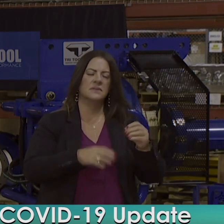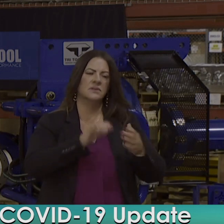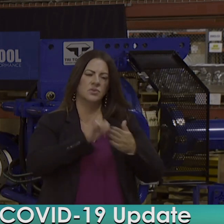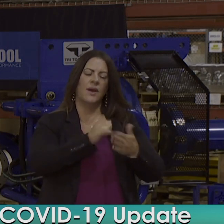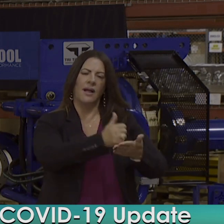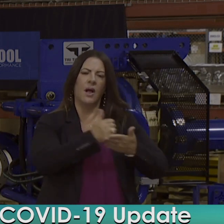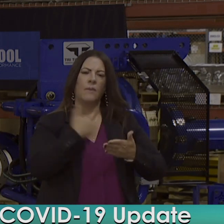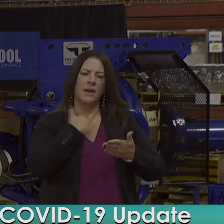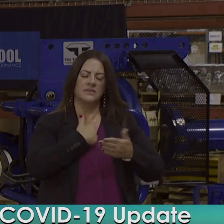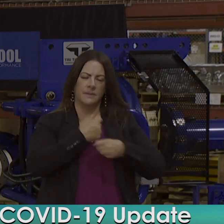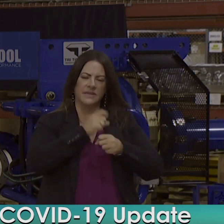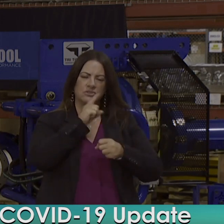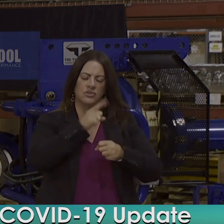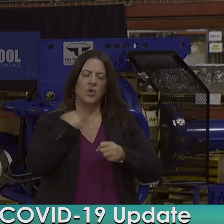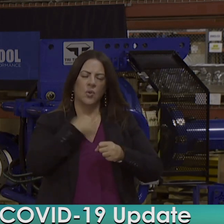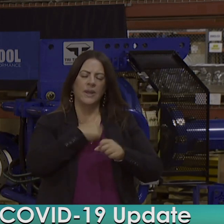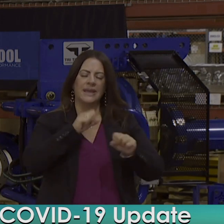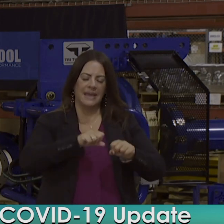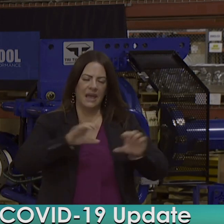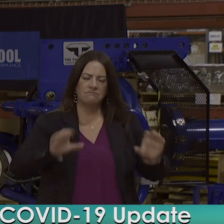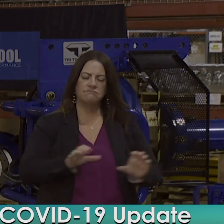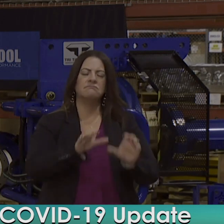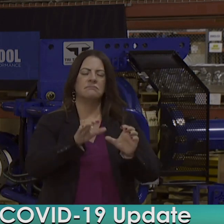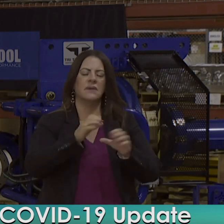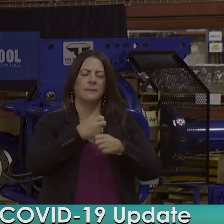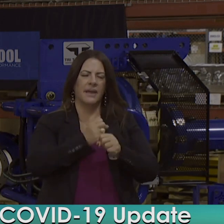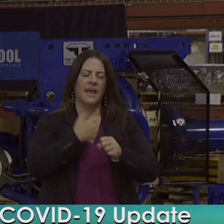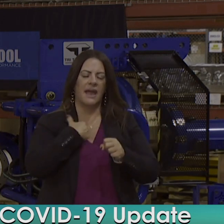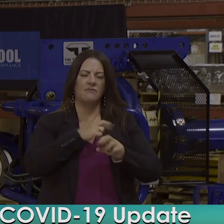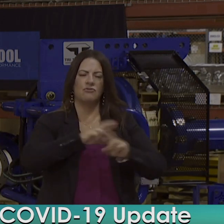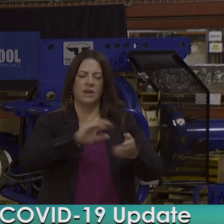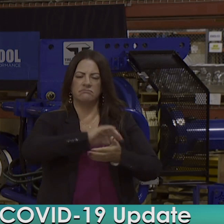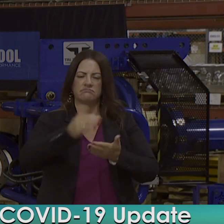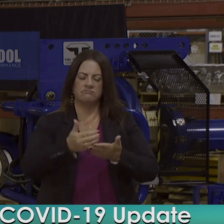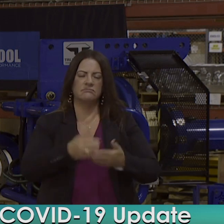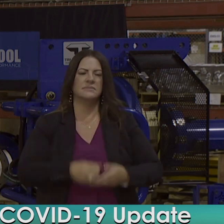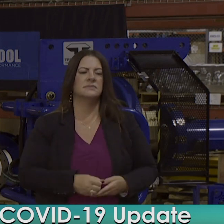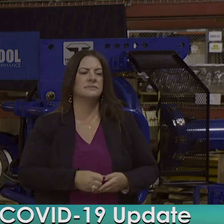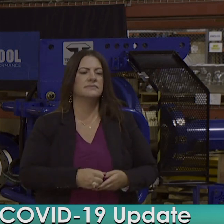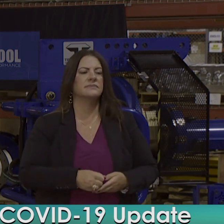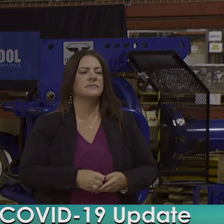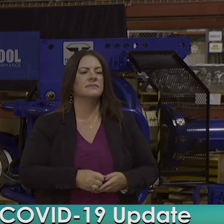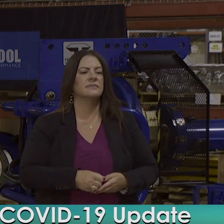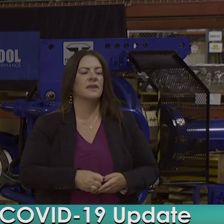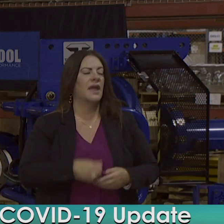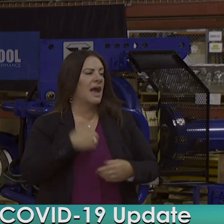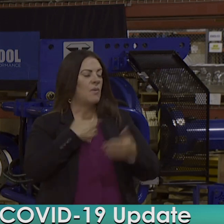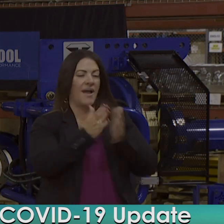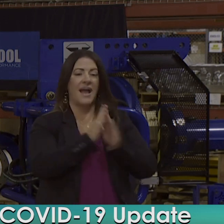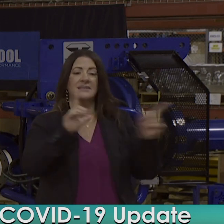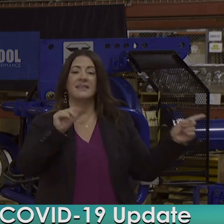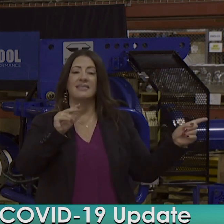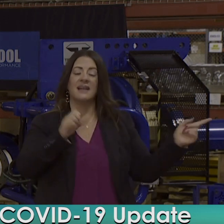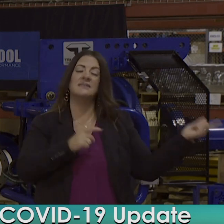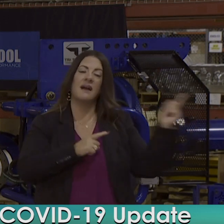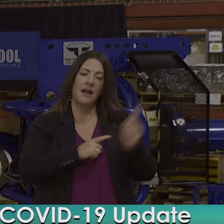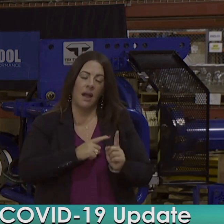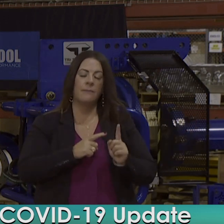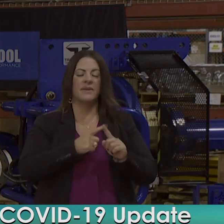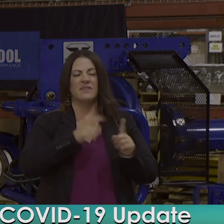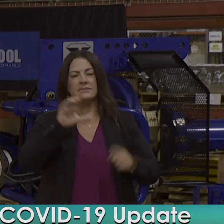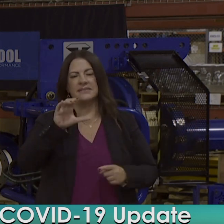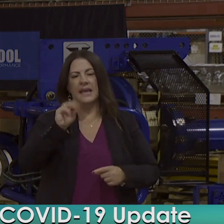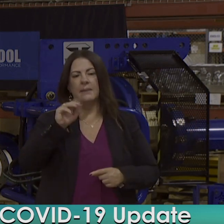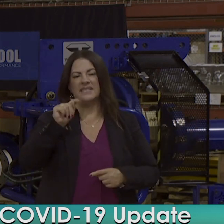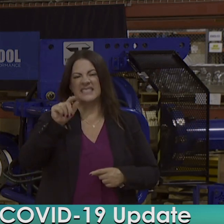a moment, by what we refer to in the state as CMTA. And they are the organization